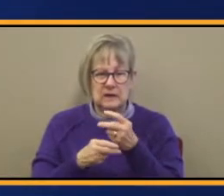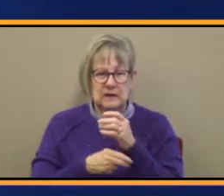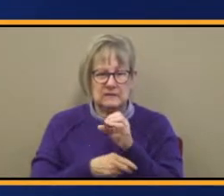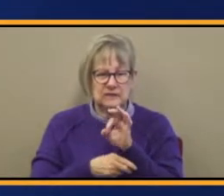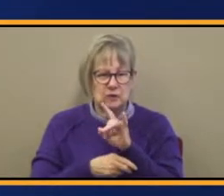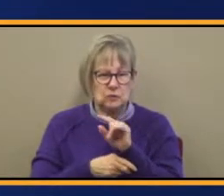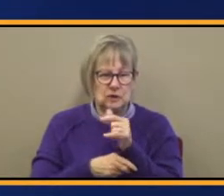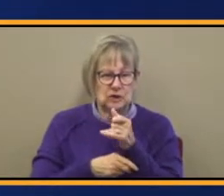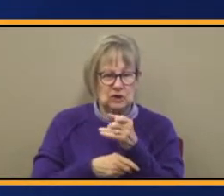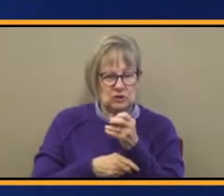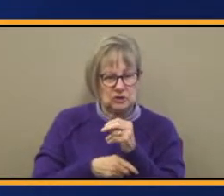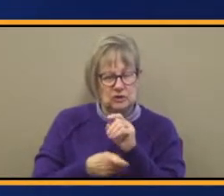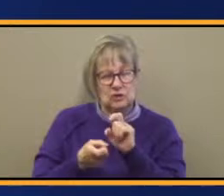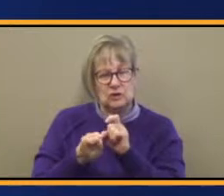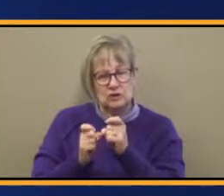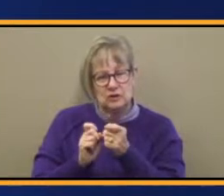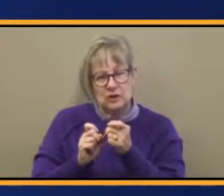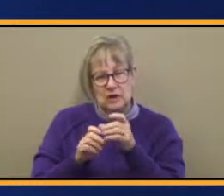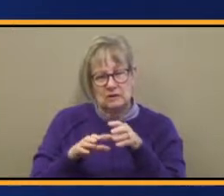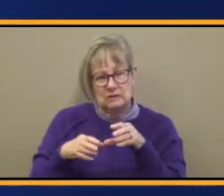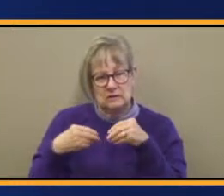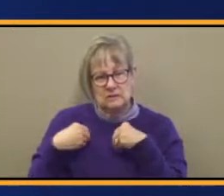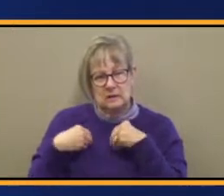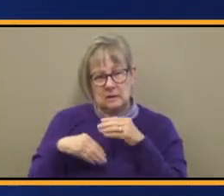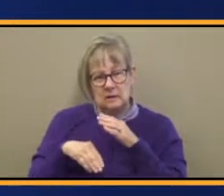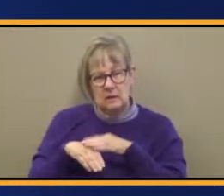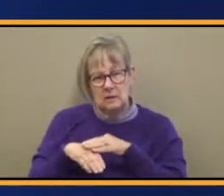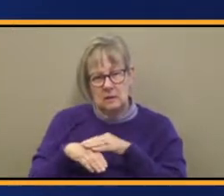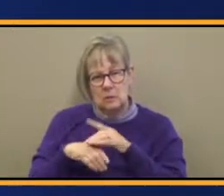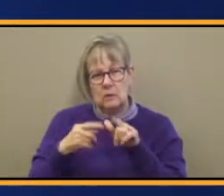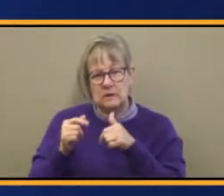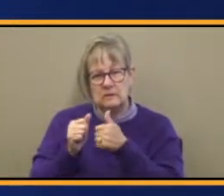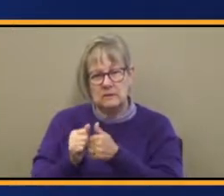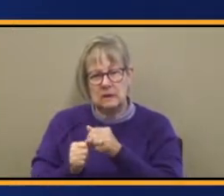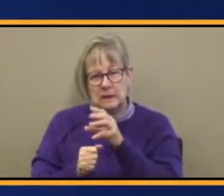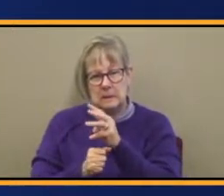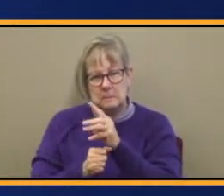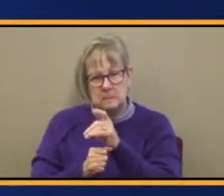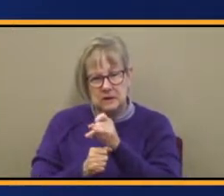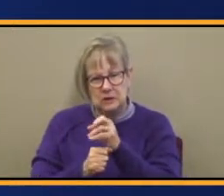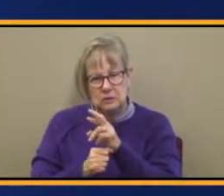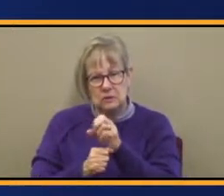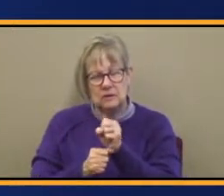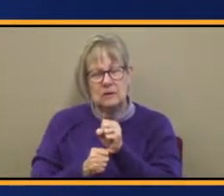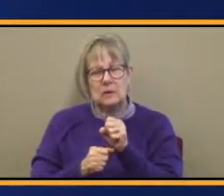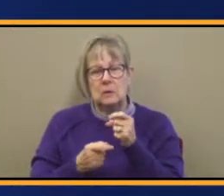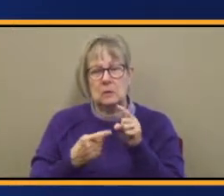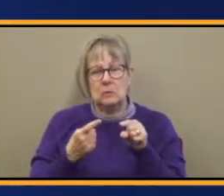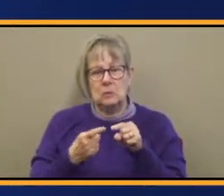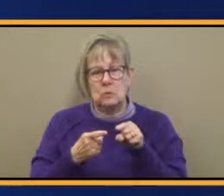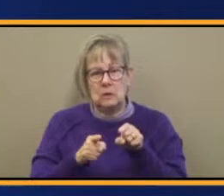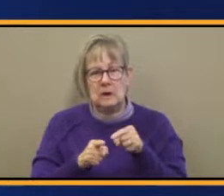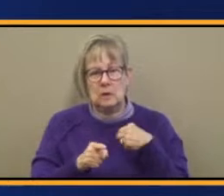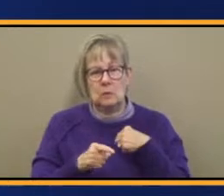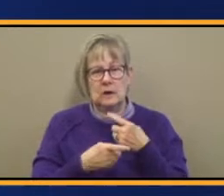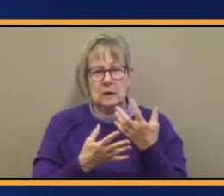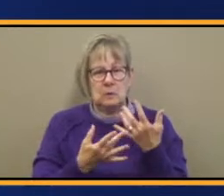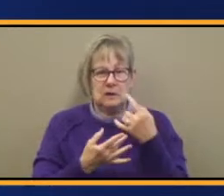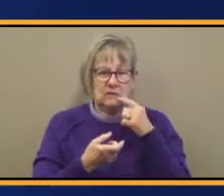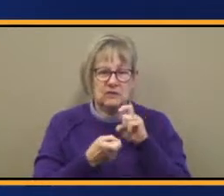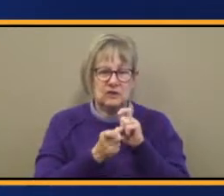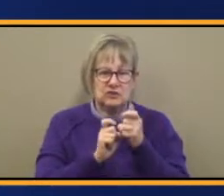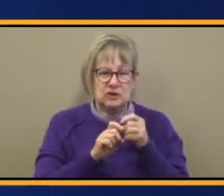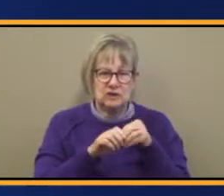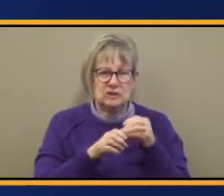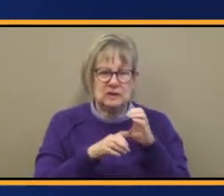on meter or solar meter, so when installing solar meters. So while we wait for these change in configuration